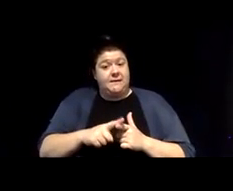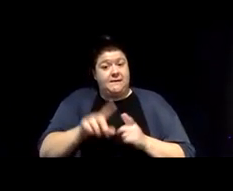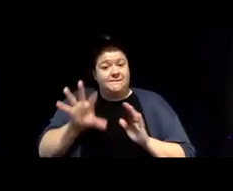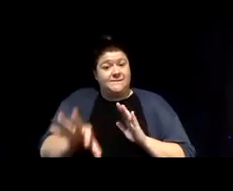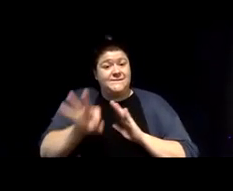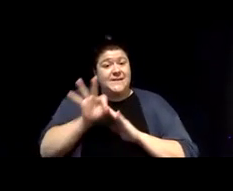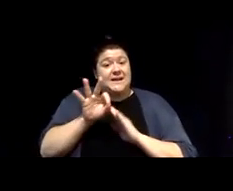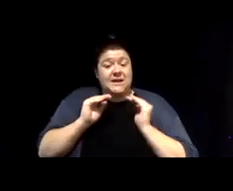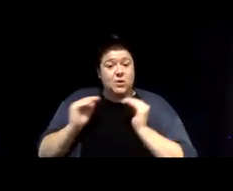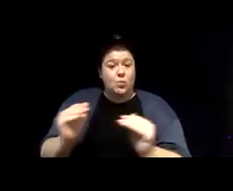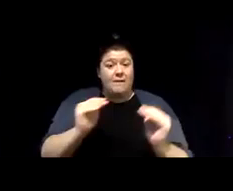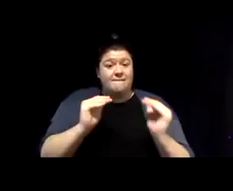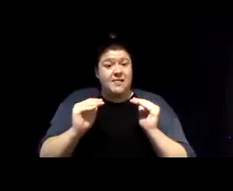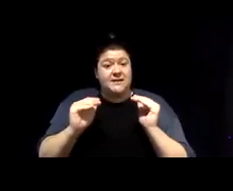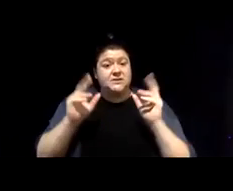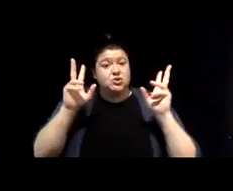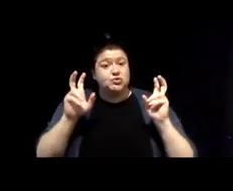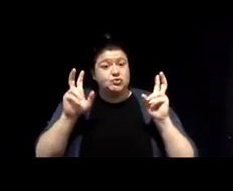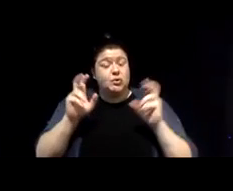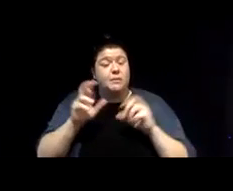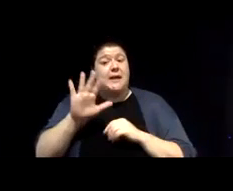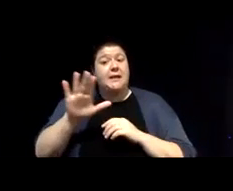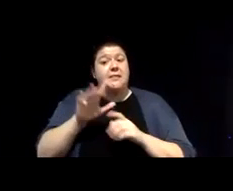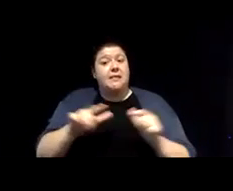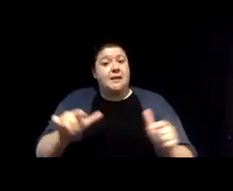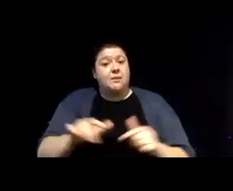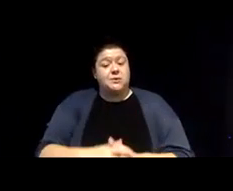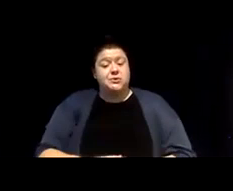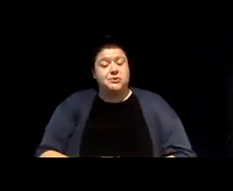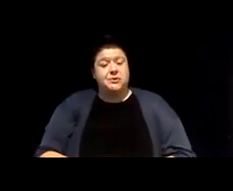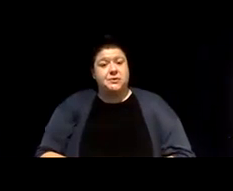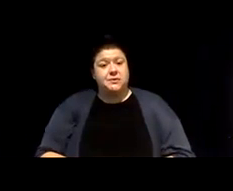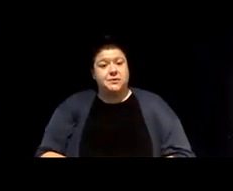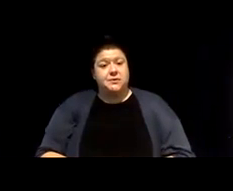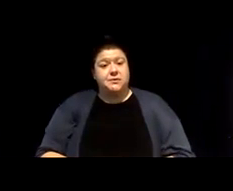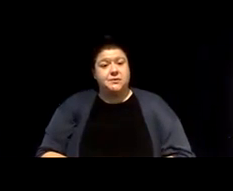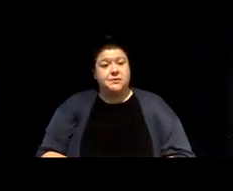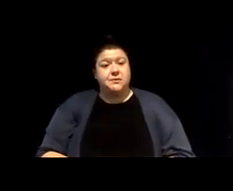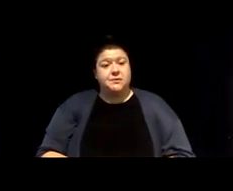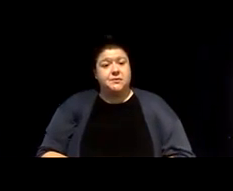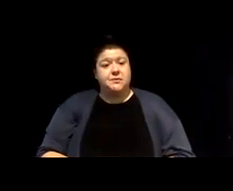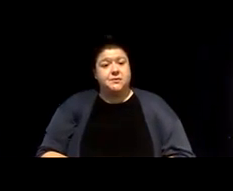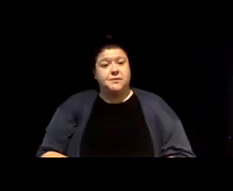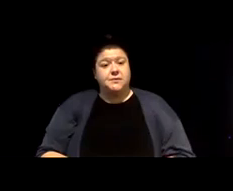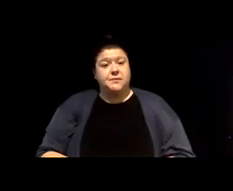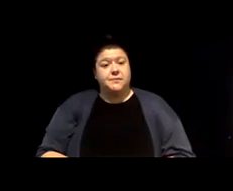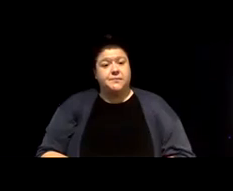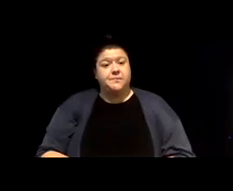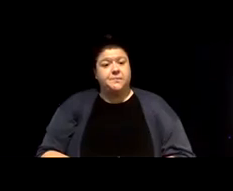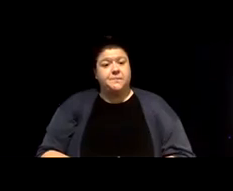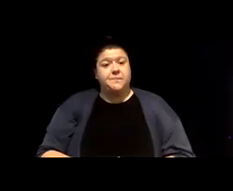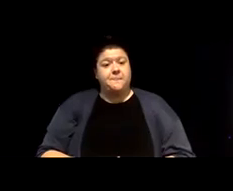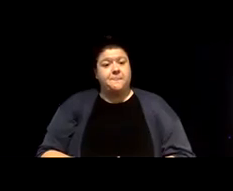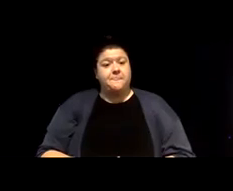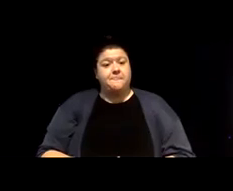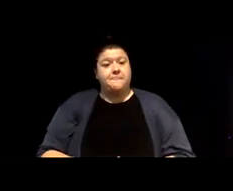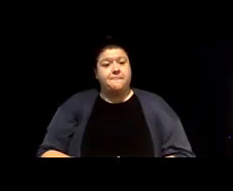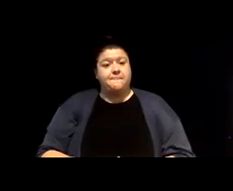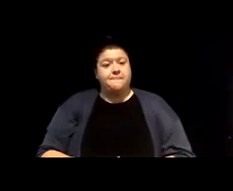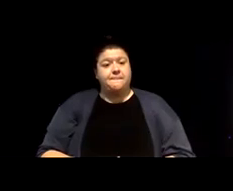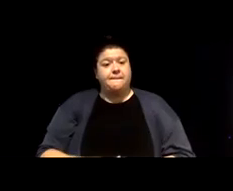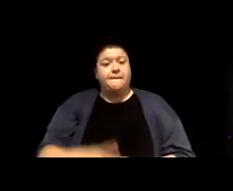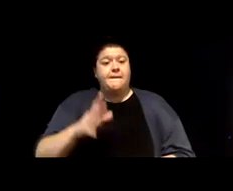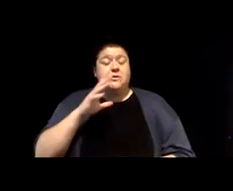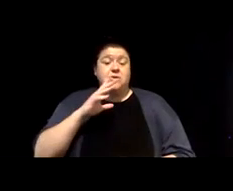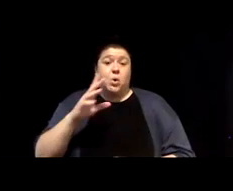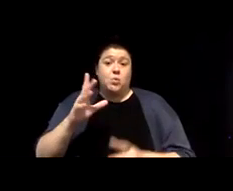equivalent term in your own language that would get that message across by